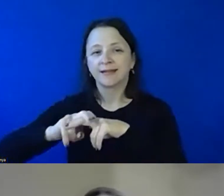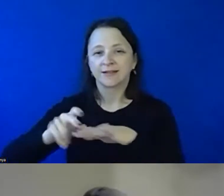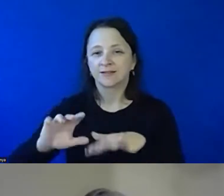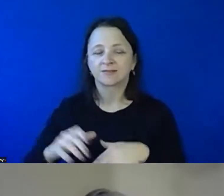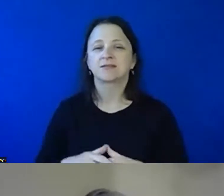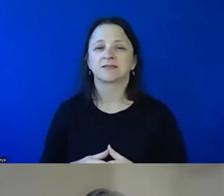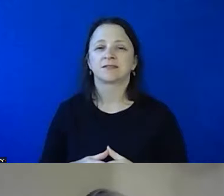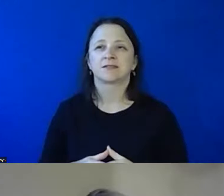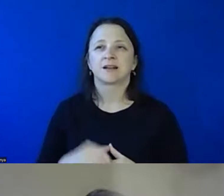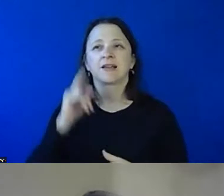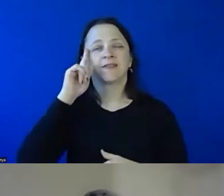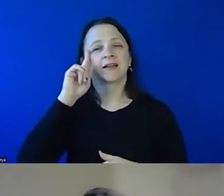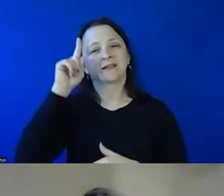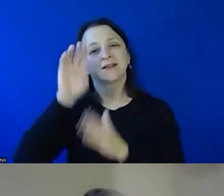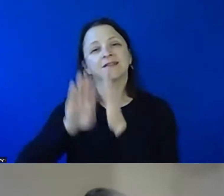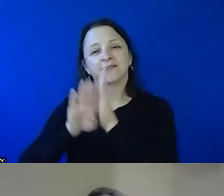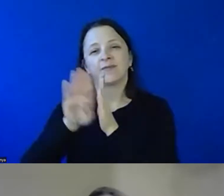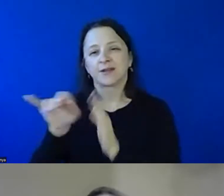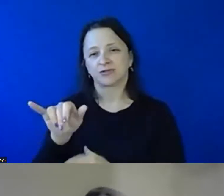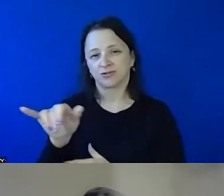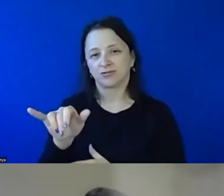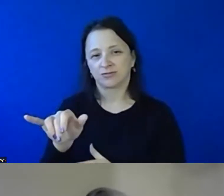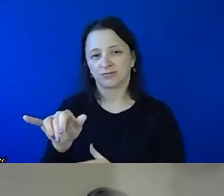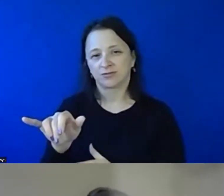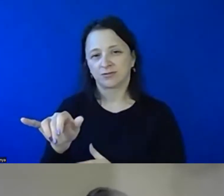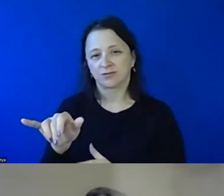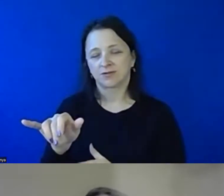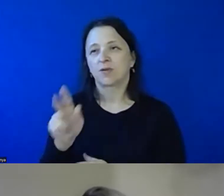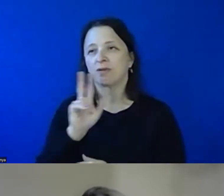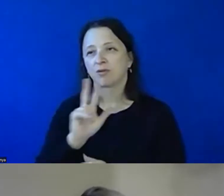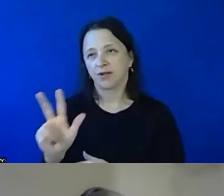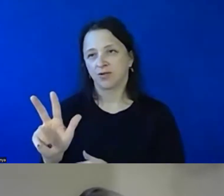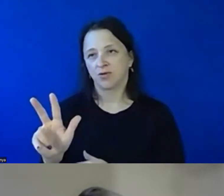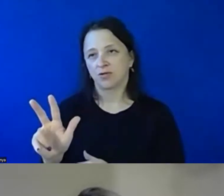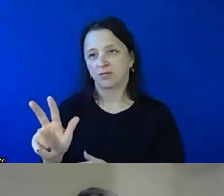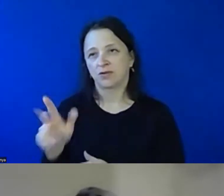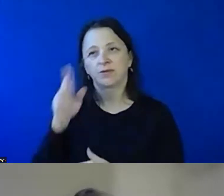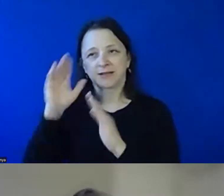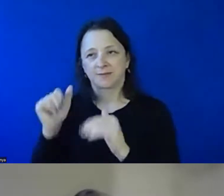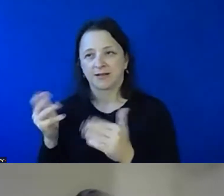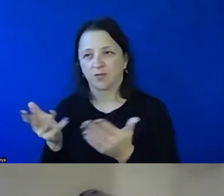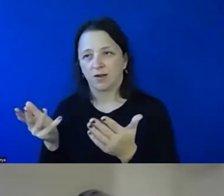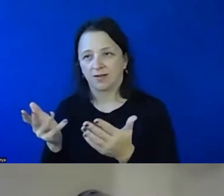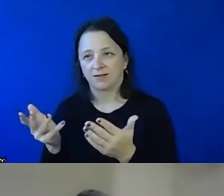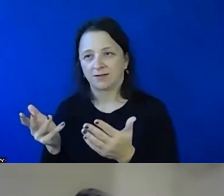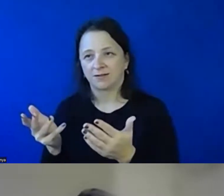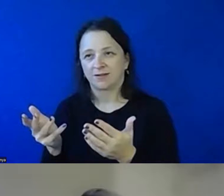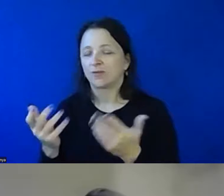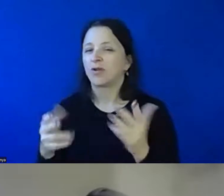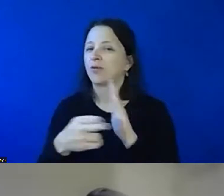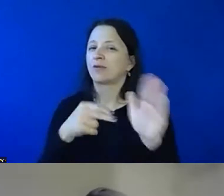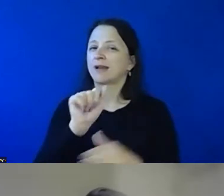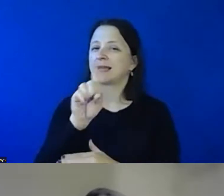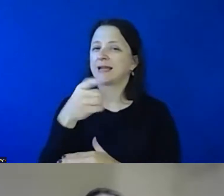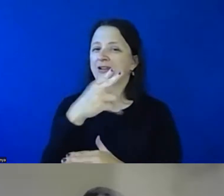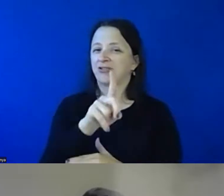I think of it as developmental. So, what do we expect of a 3-year-old? That's why we try not to give the ADHD diagnosis, because we expect